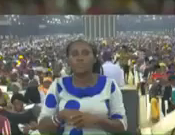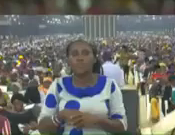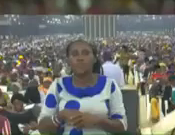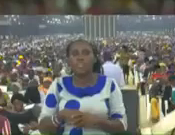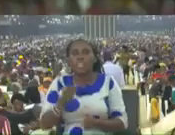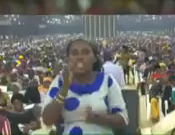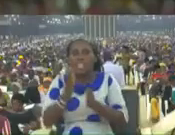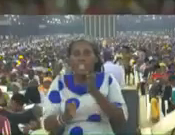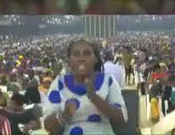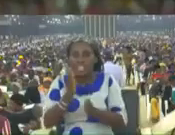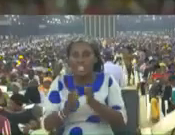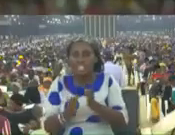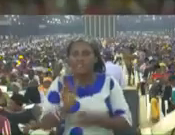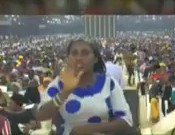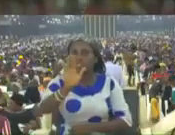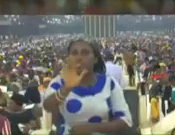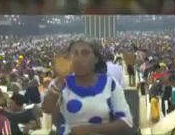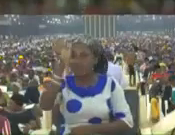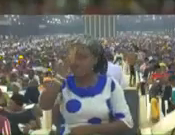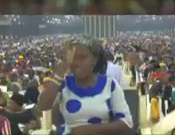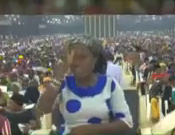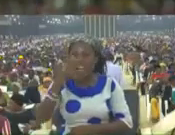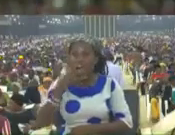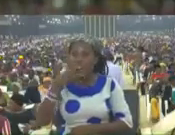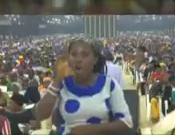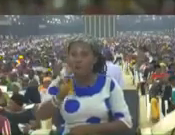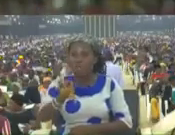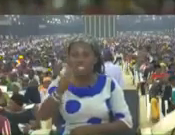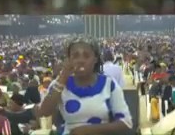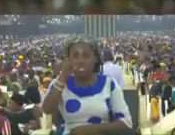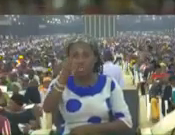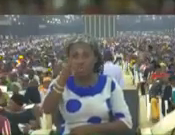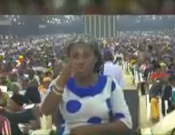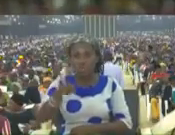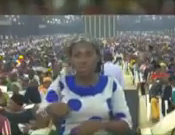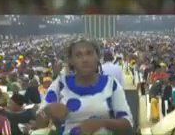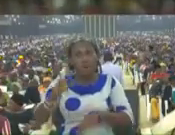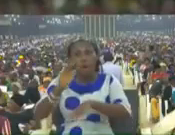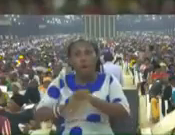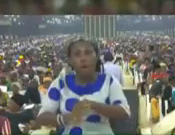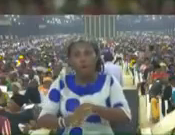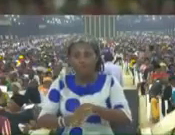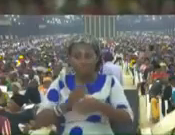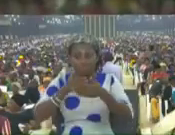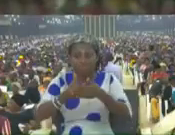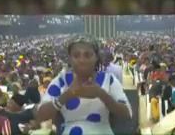If your father curses you on his deathbed,